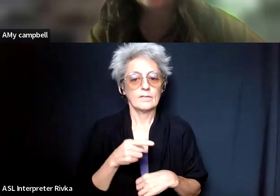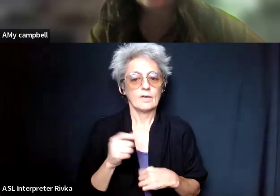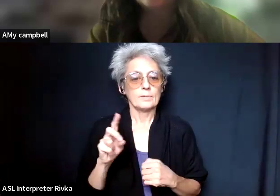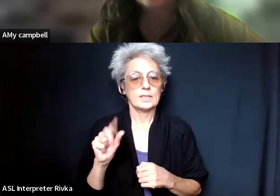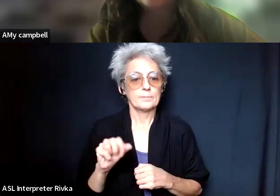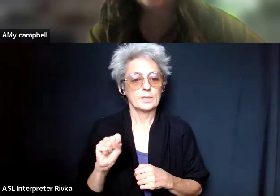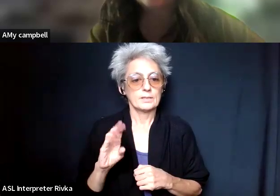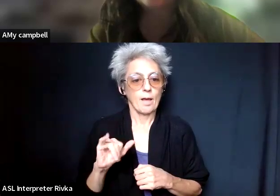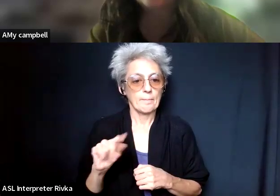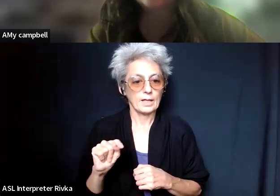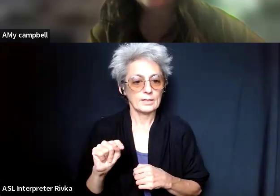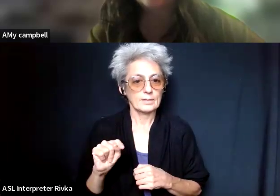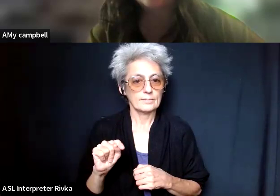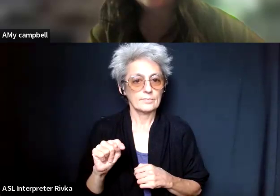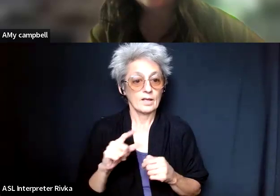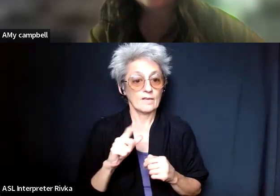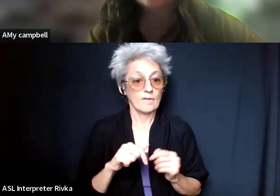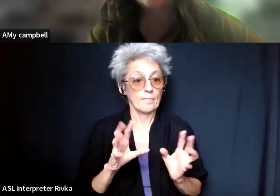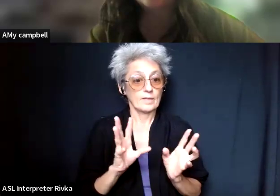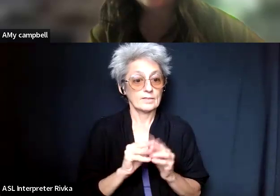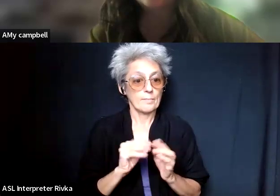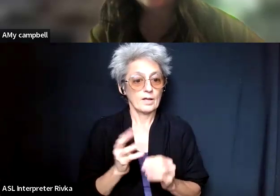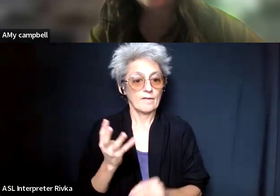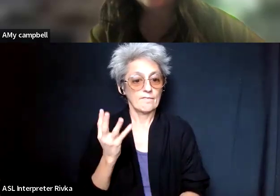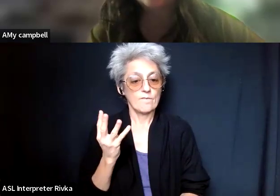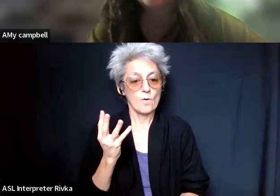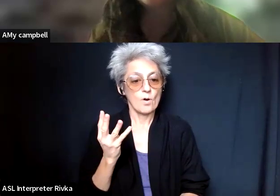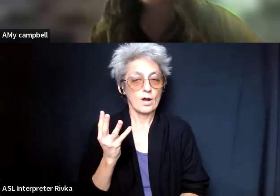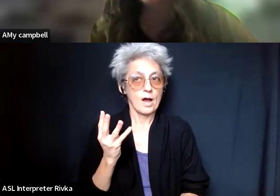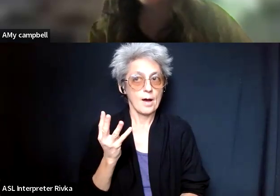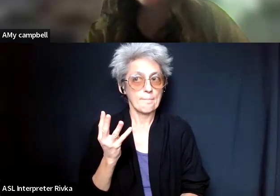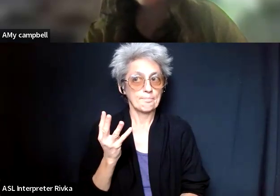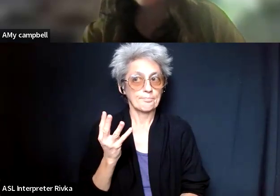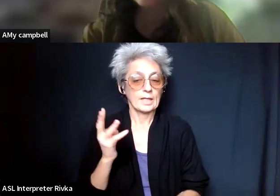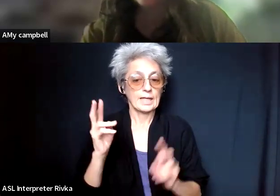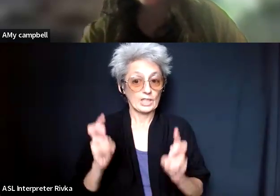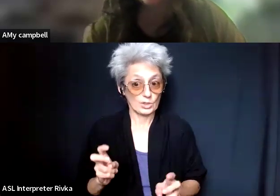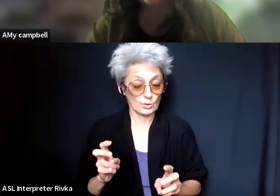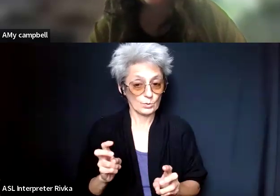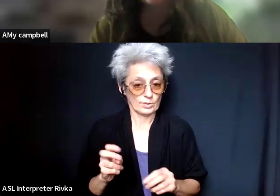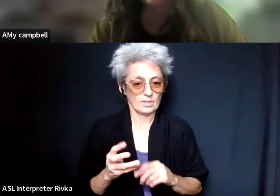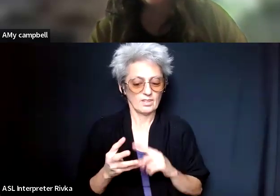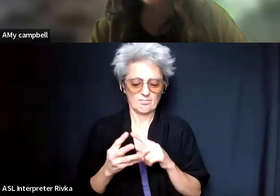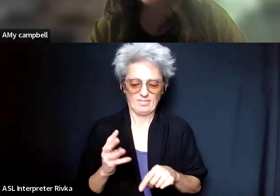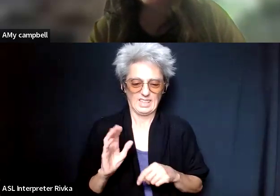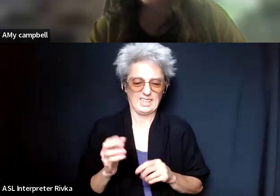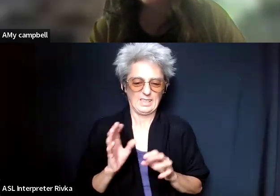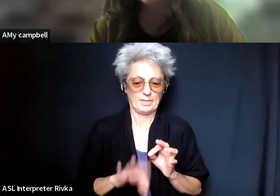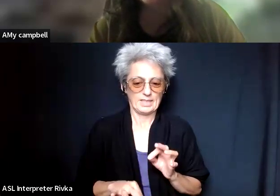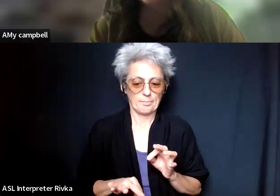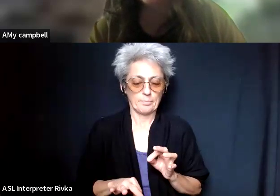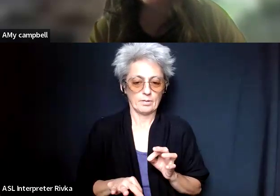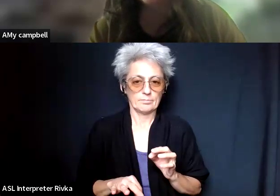is, the four issues that came up seem so, I don't want to say simple, maybe